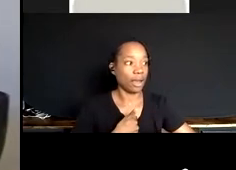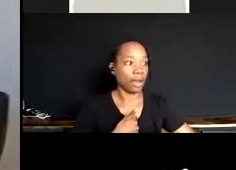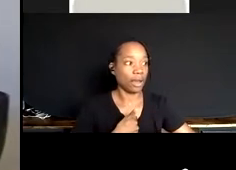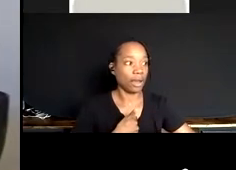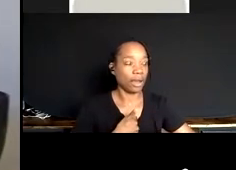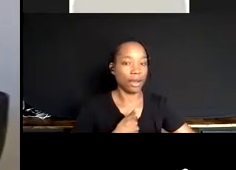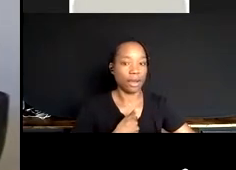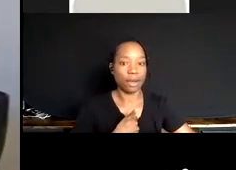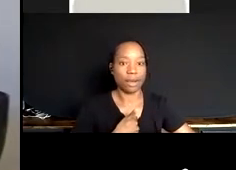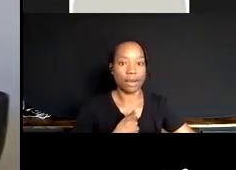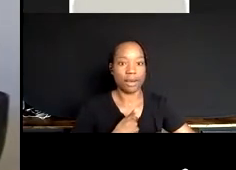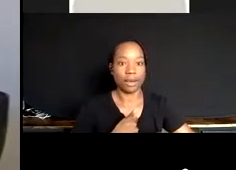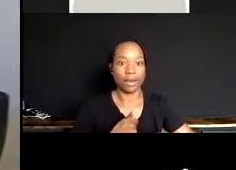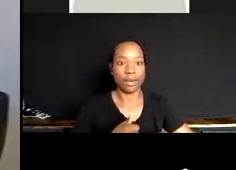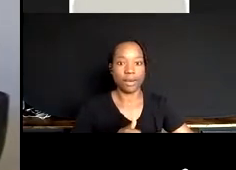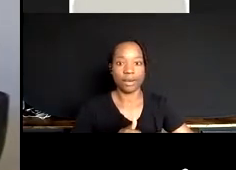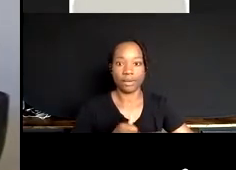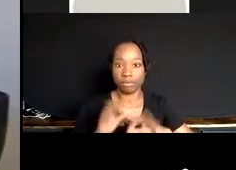It's good?